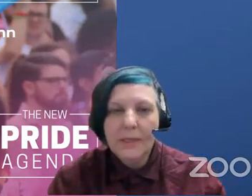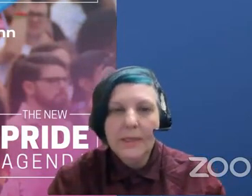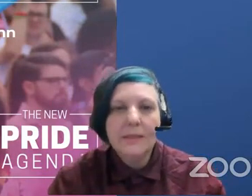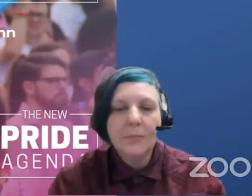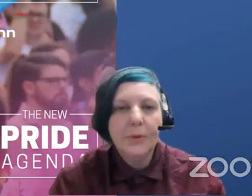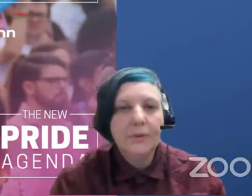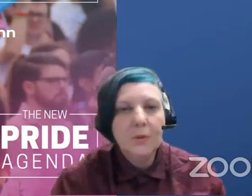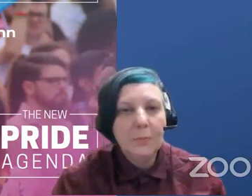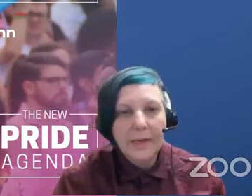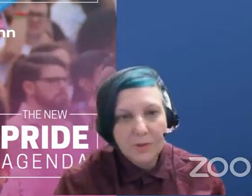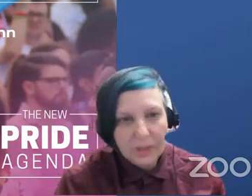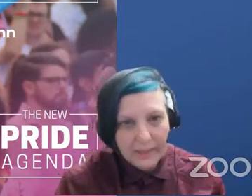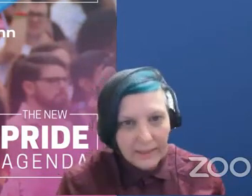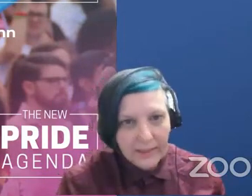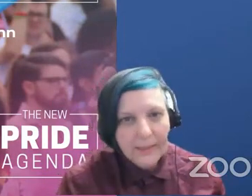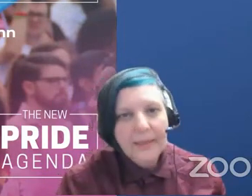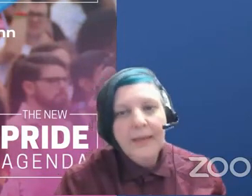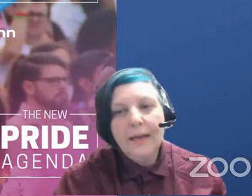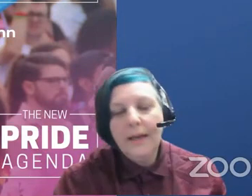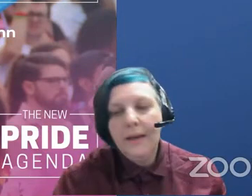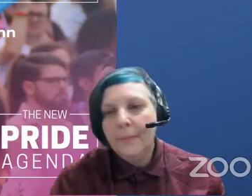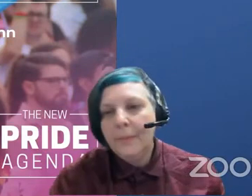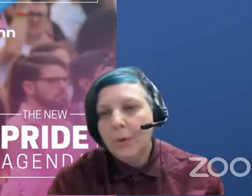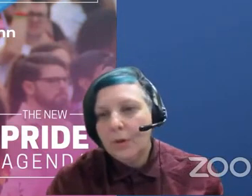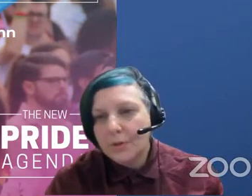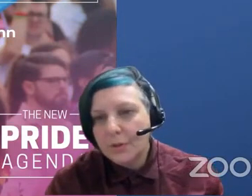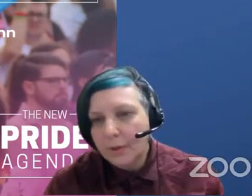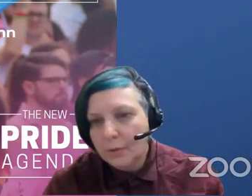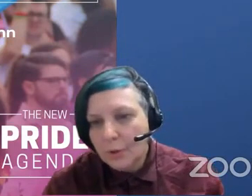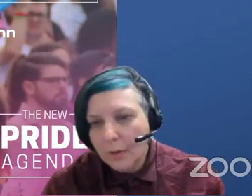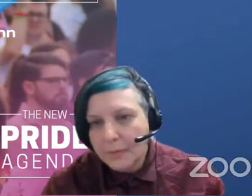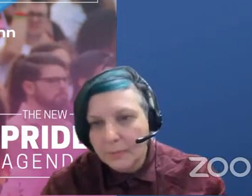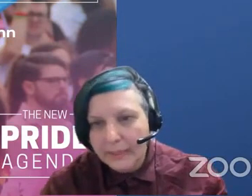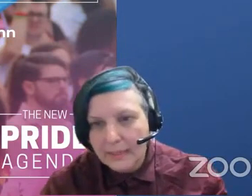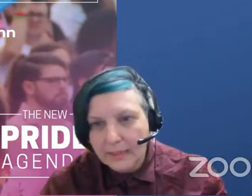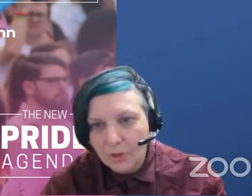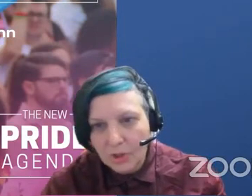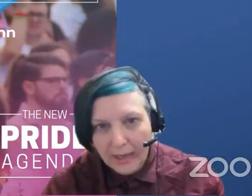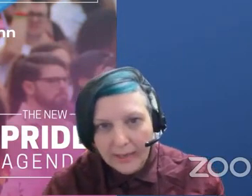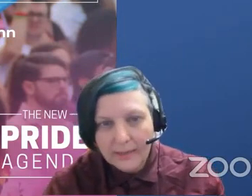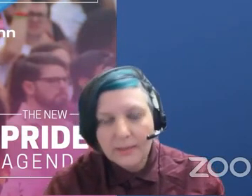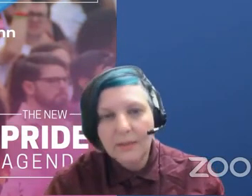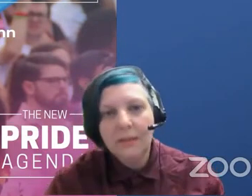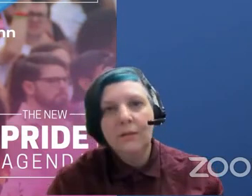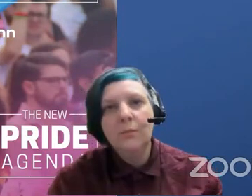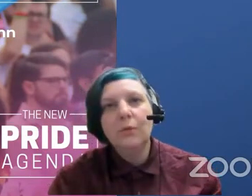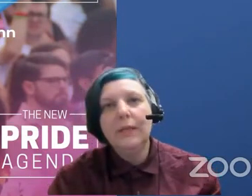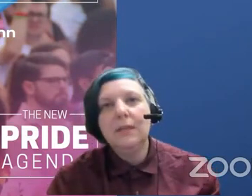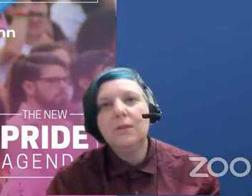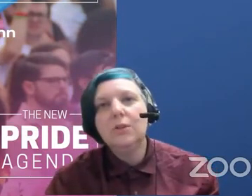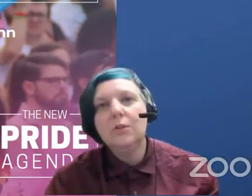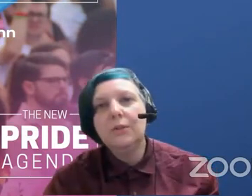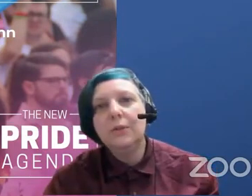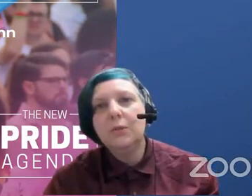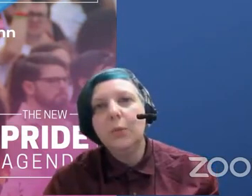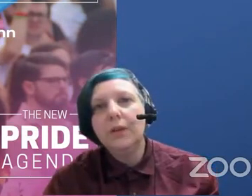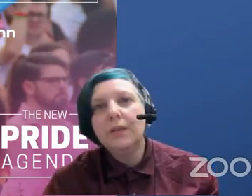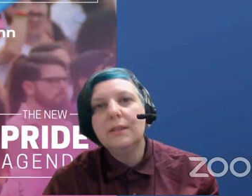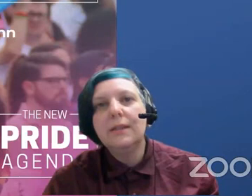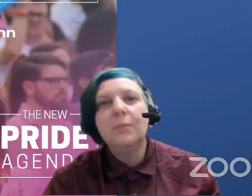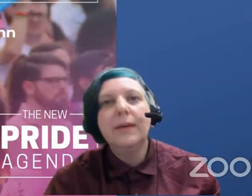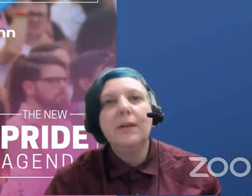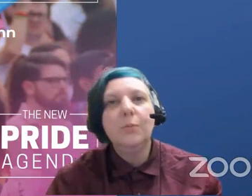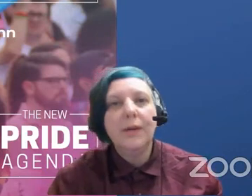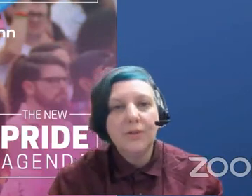to victory in support of New Pride Agenda. We're also going to drop some links in chat related to